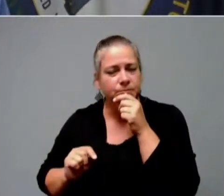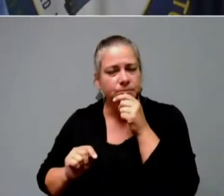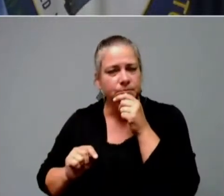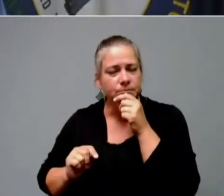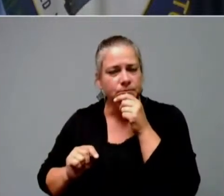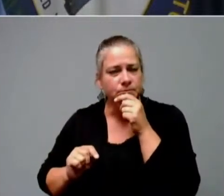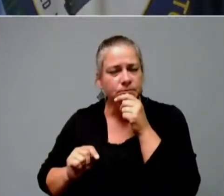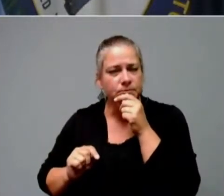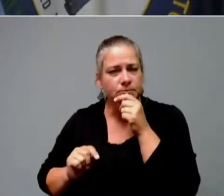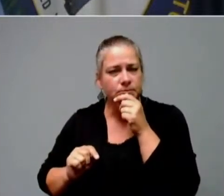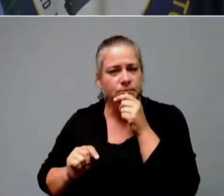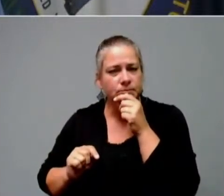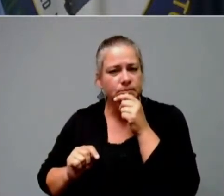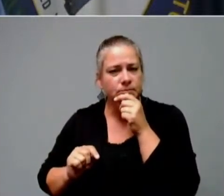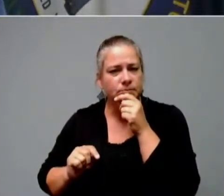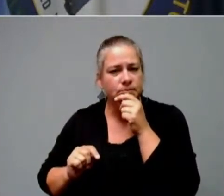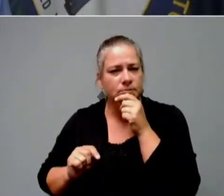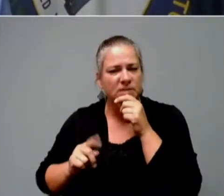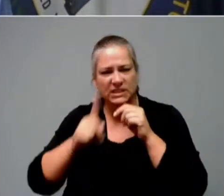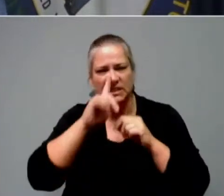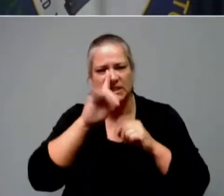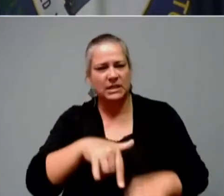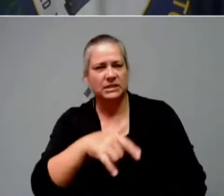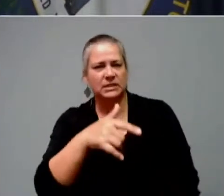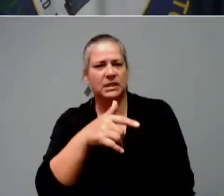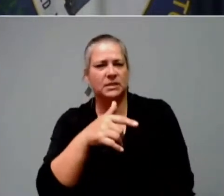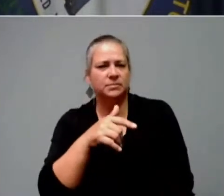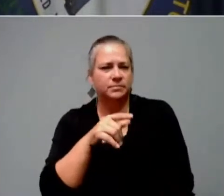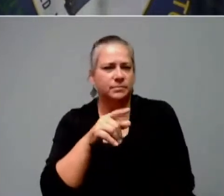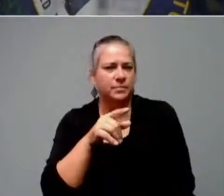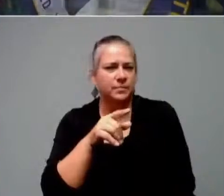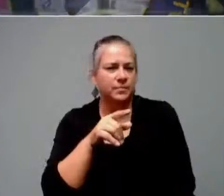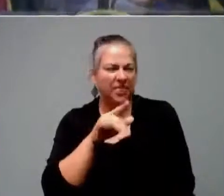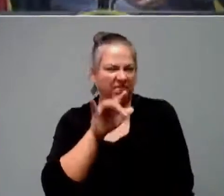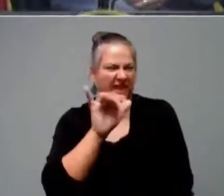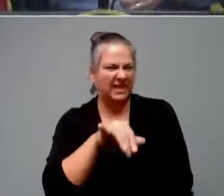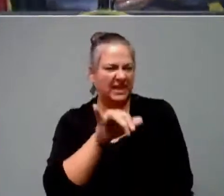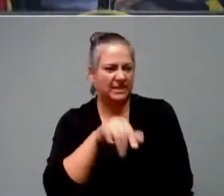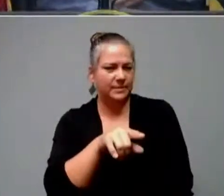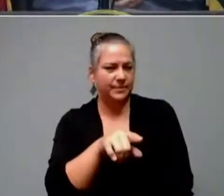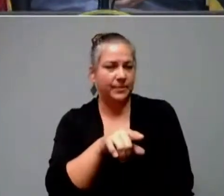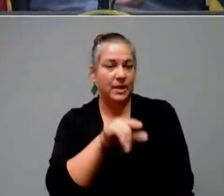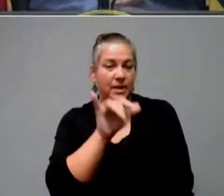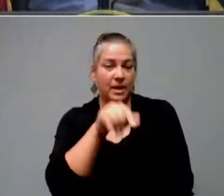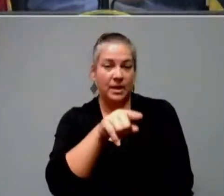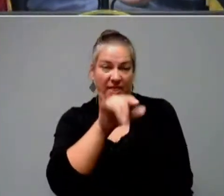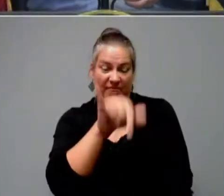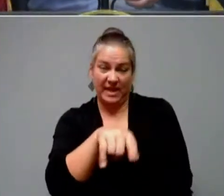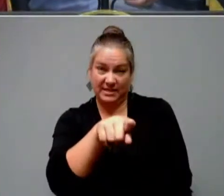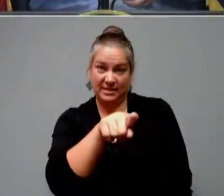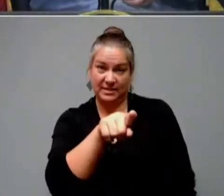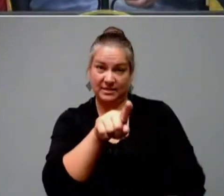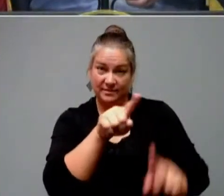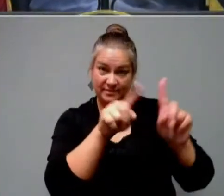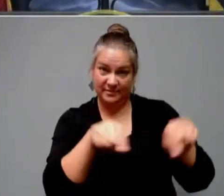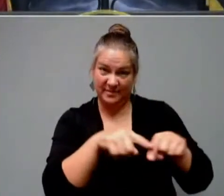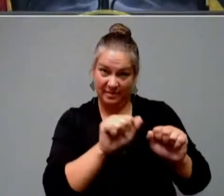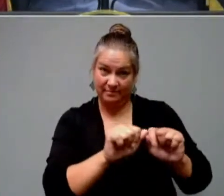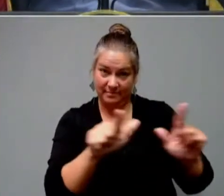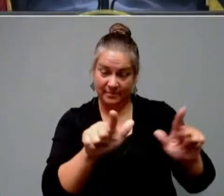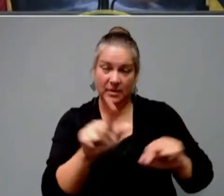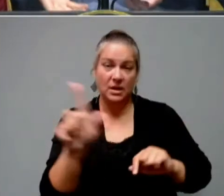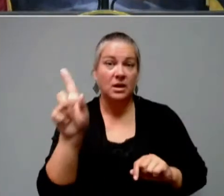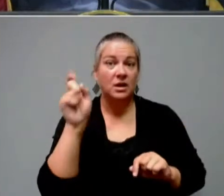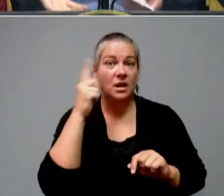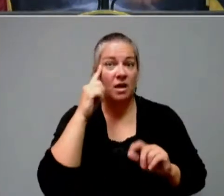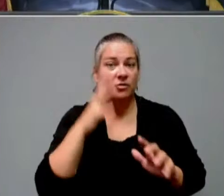table, vaccine efficacy, yes, thanks. The governor accurately pointed out that the number of breakthrough cases